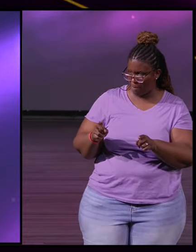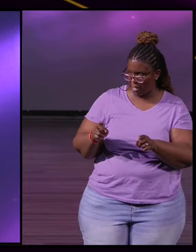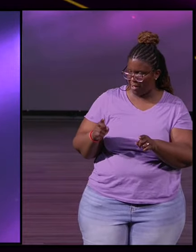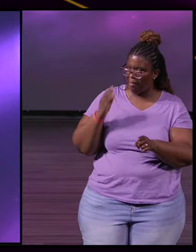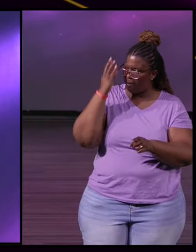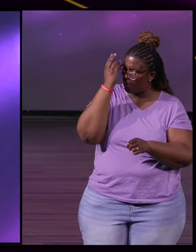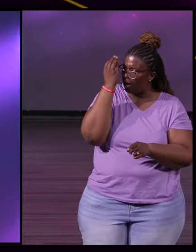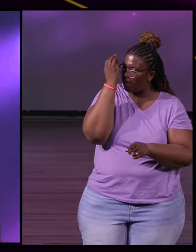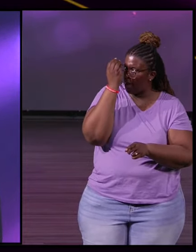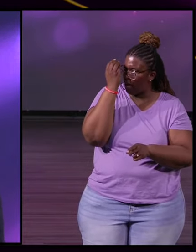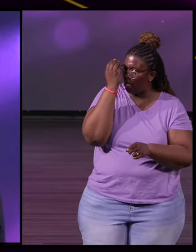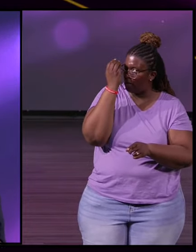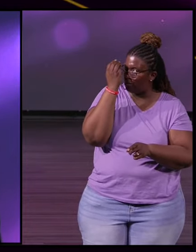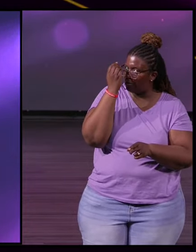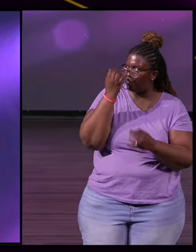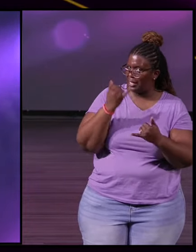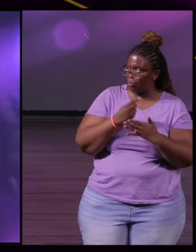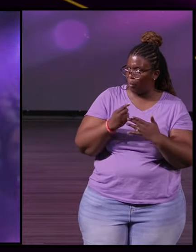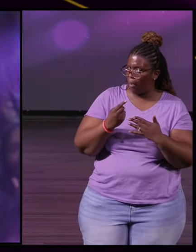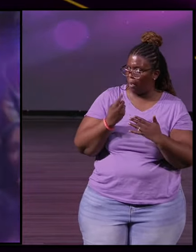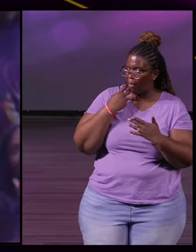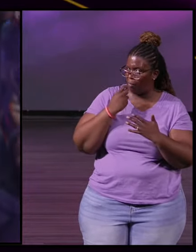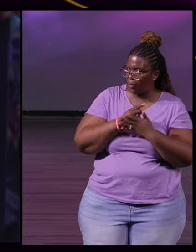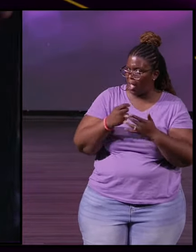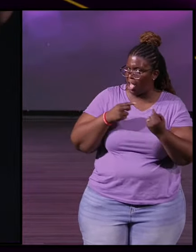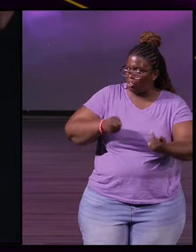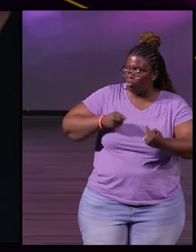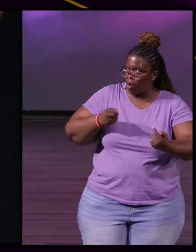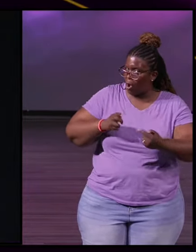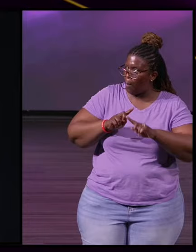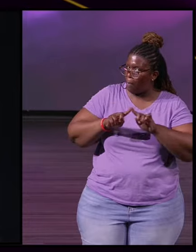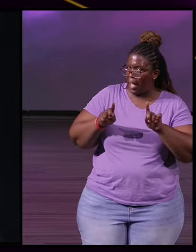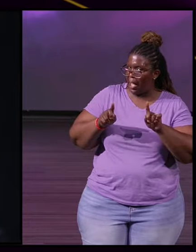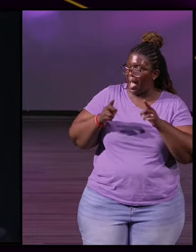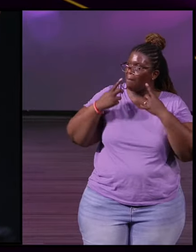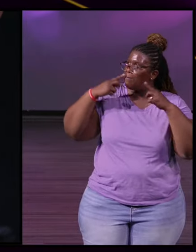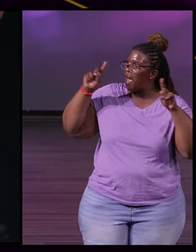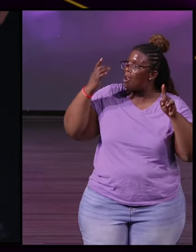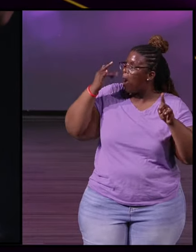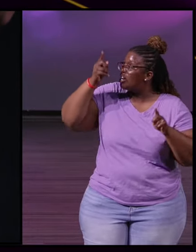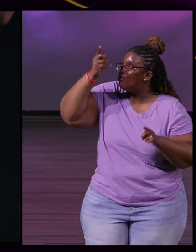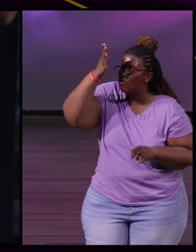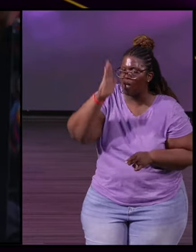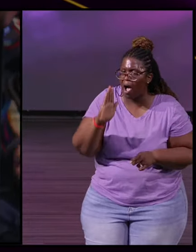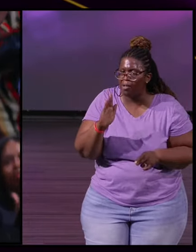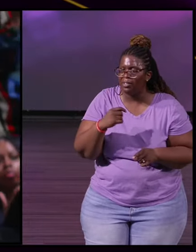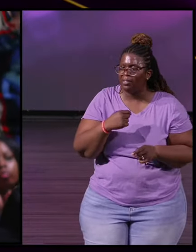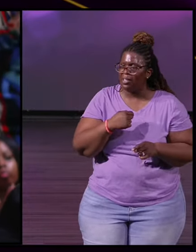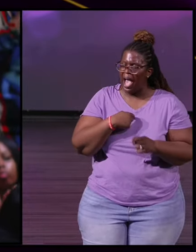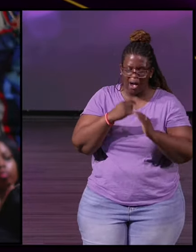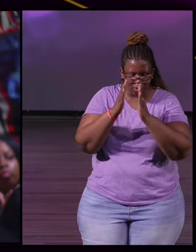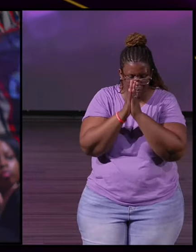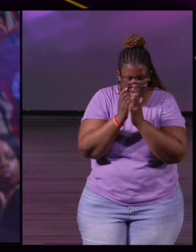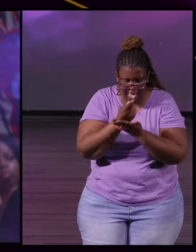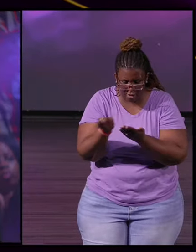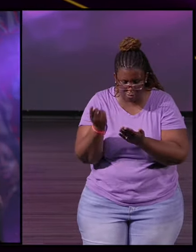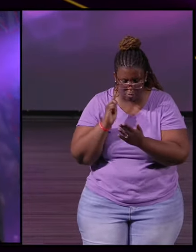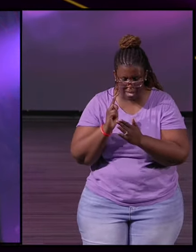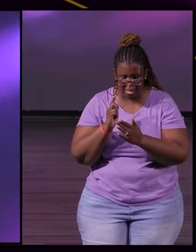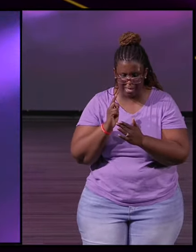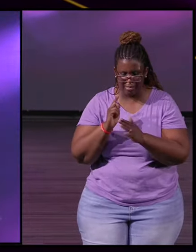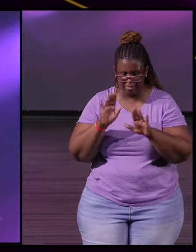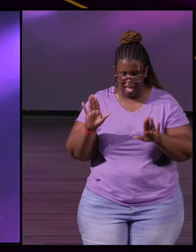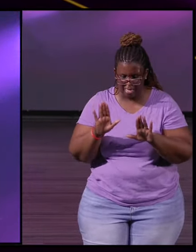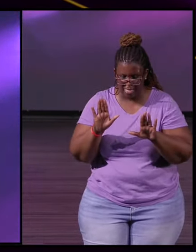through, I struggled, but I made it because You are God. We're thinking through that thing I was praying for at the altar last week showed up